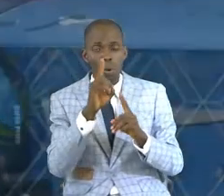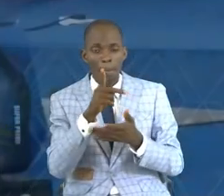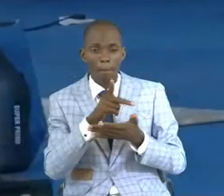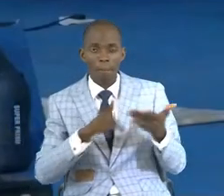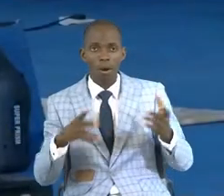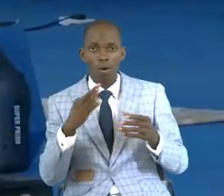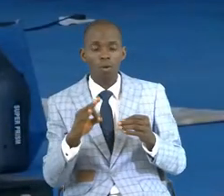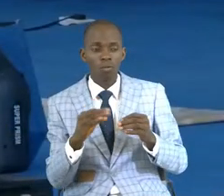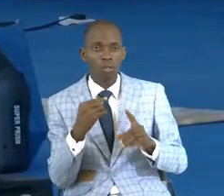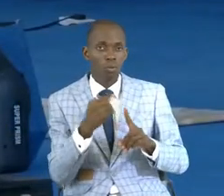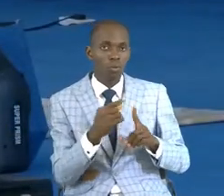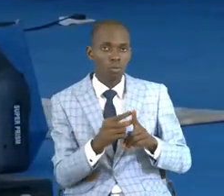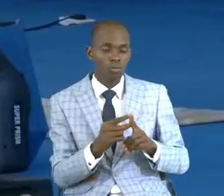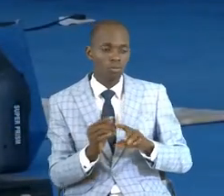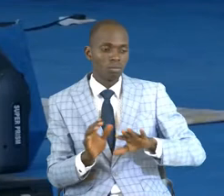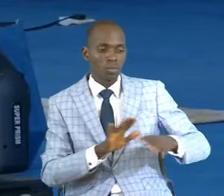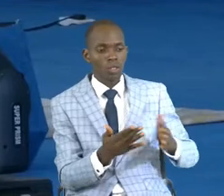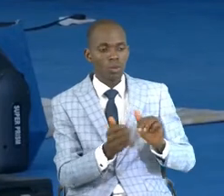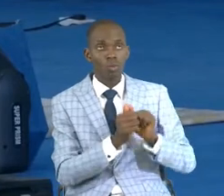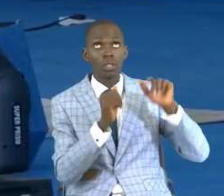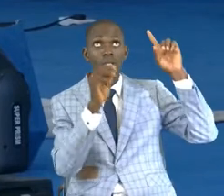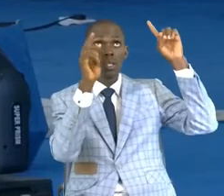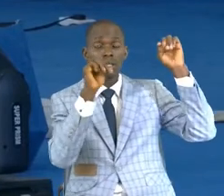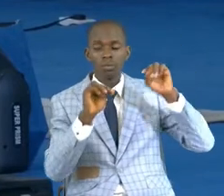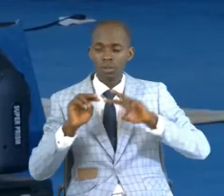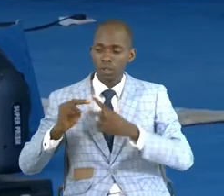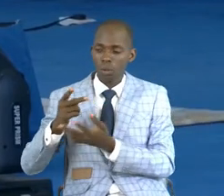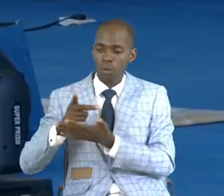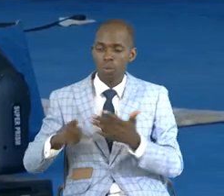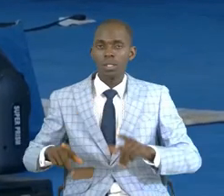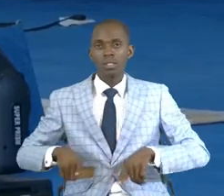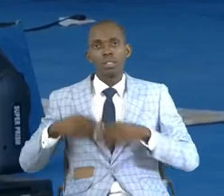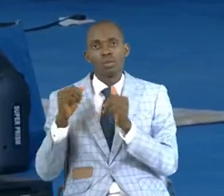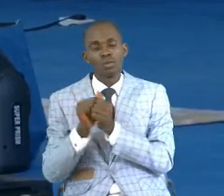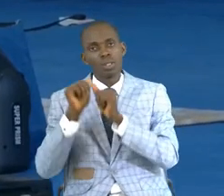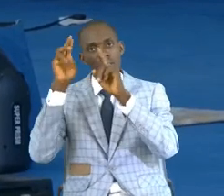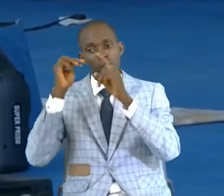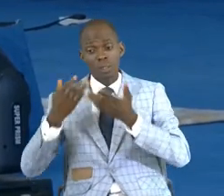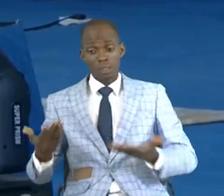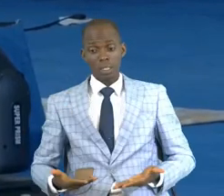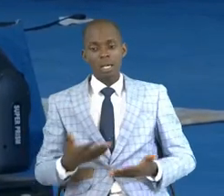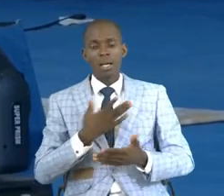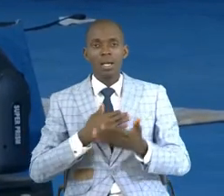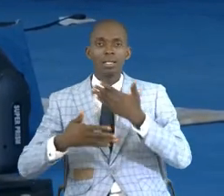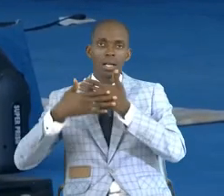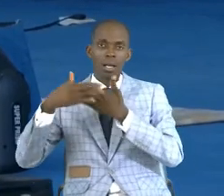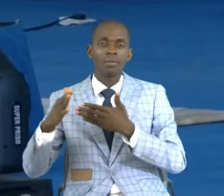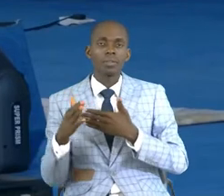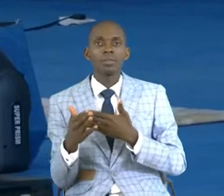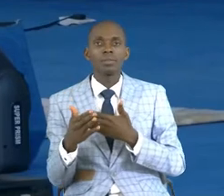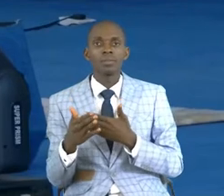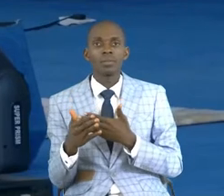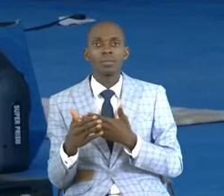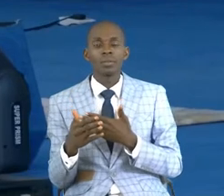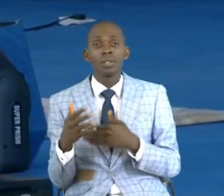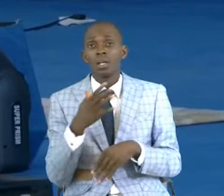Him. Second part, live with Him here and hereafter. And the